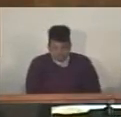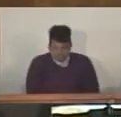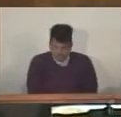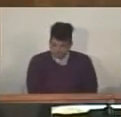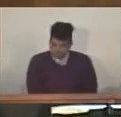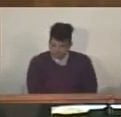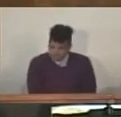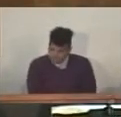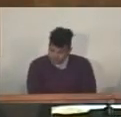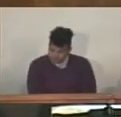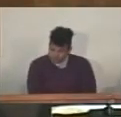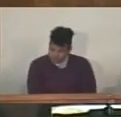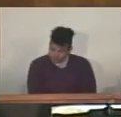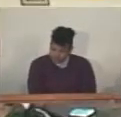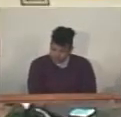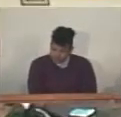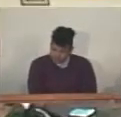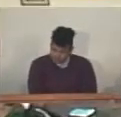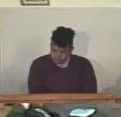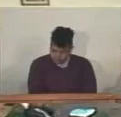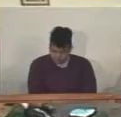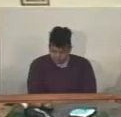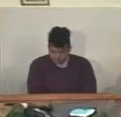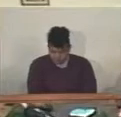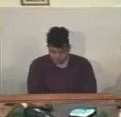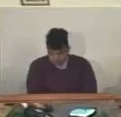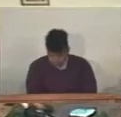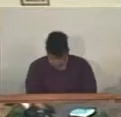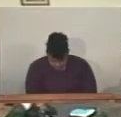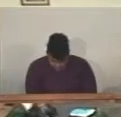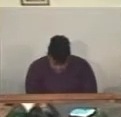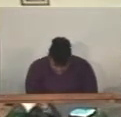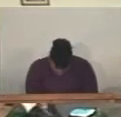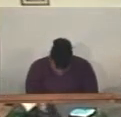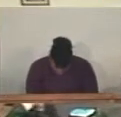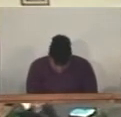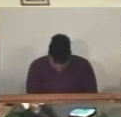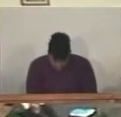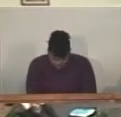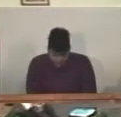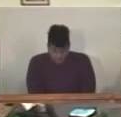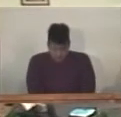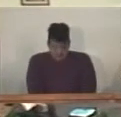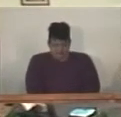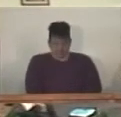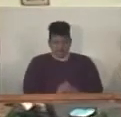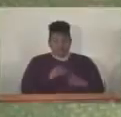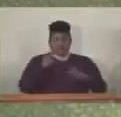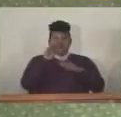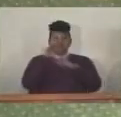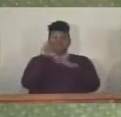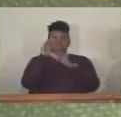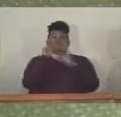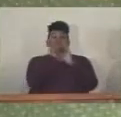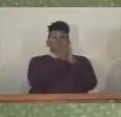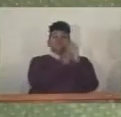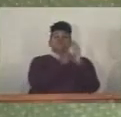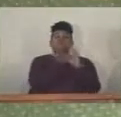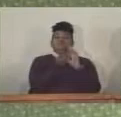would suggest, or what I'd request, is perhaps that you have a discussion with either the Minister of Justice or the Attorney General